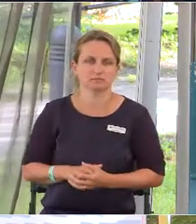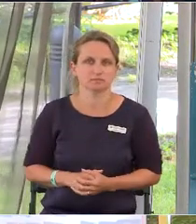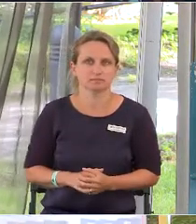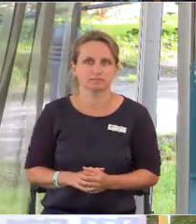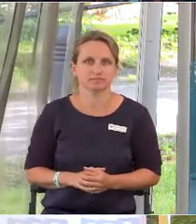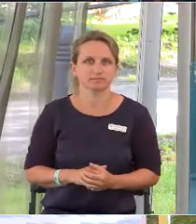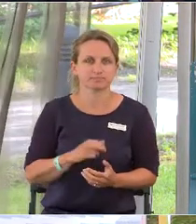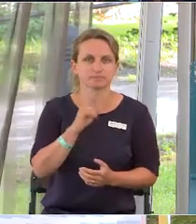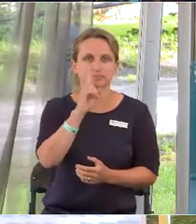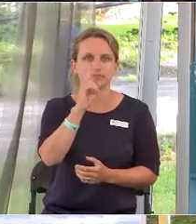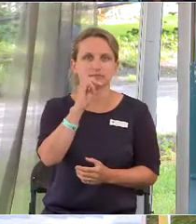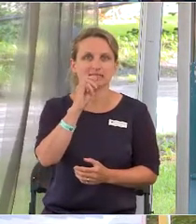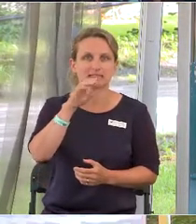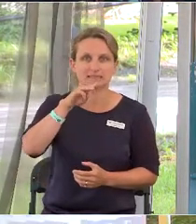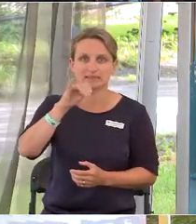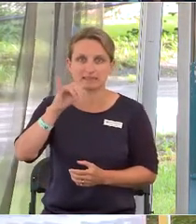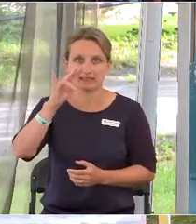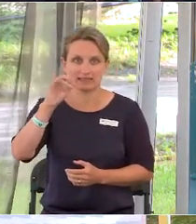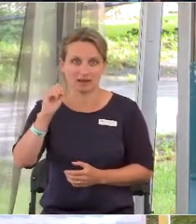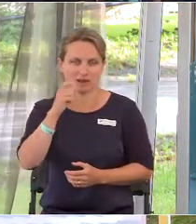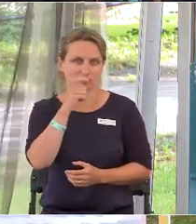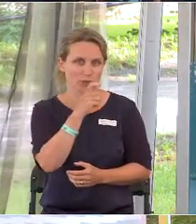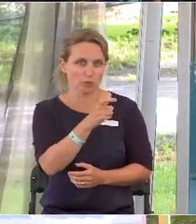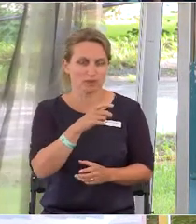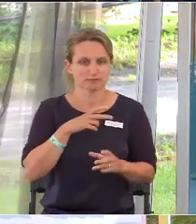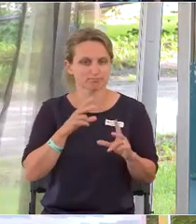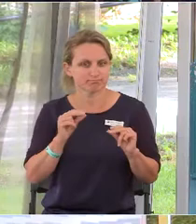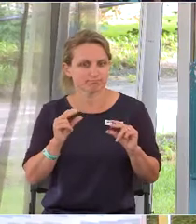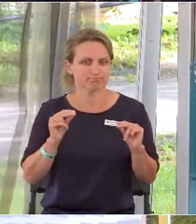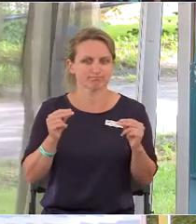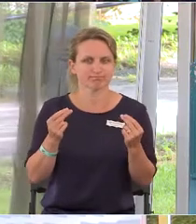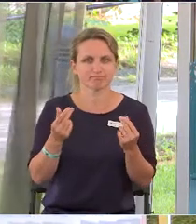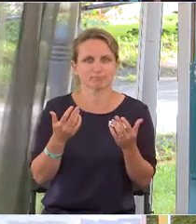You see that I've got something to say,